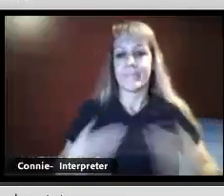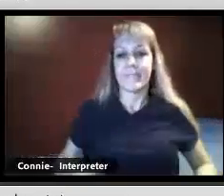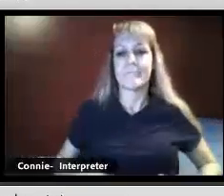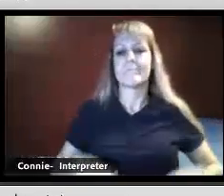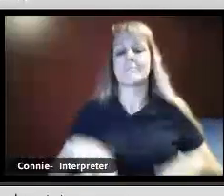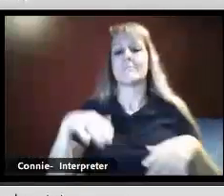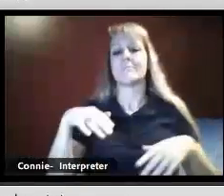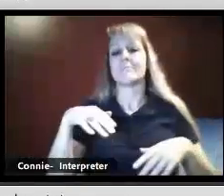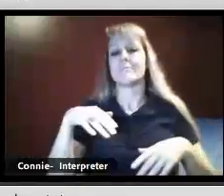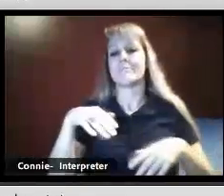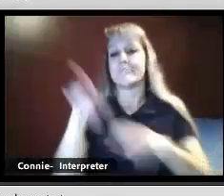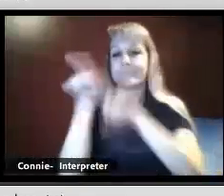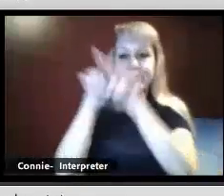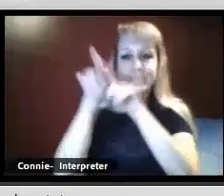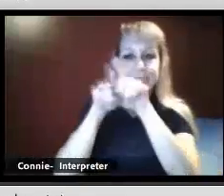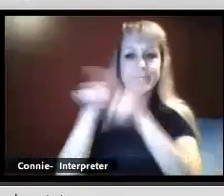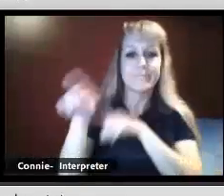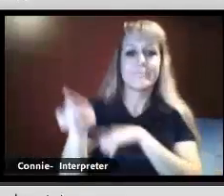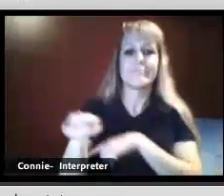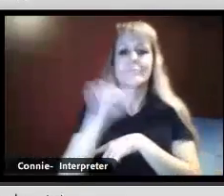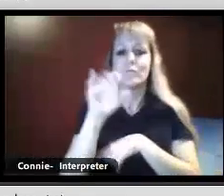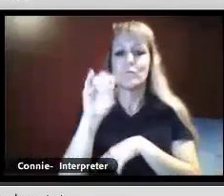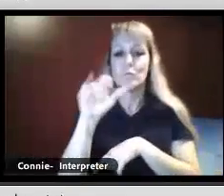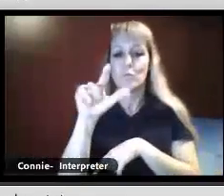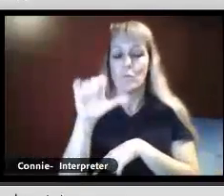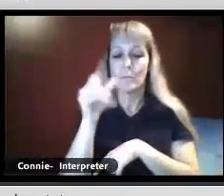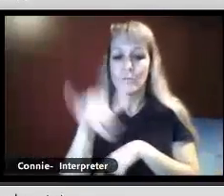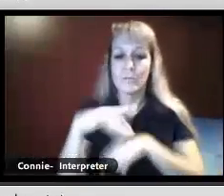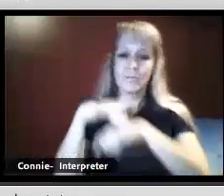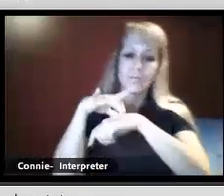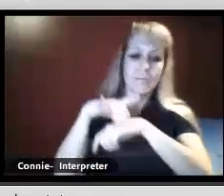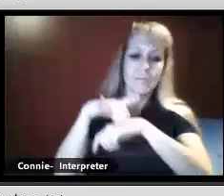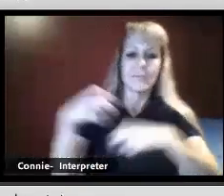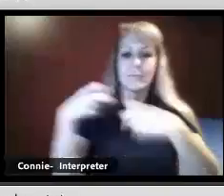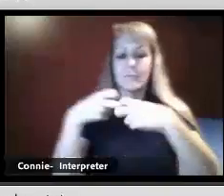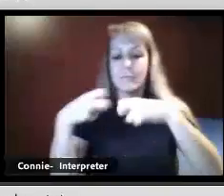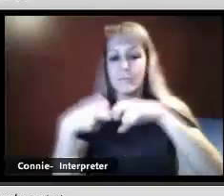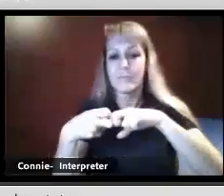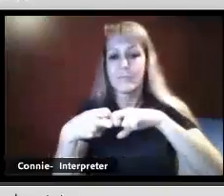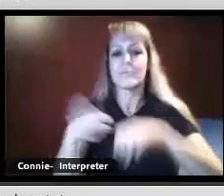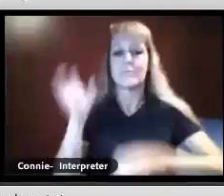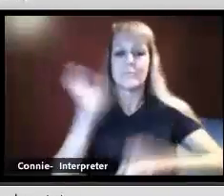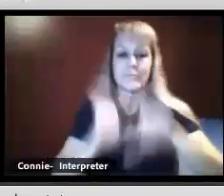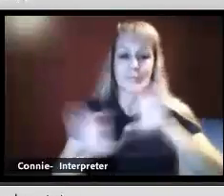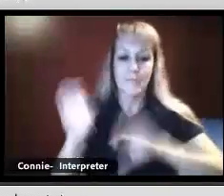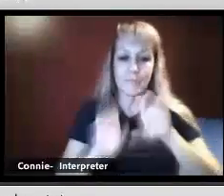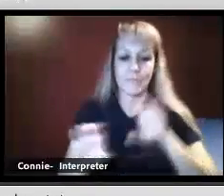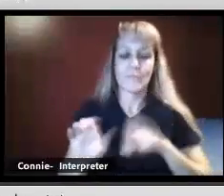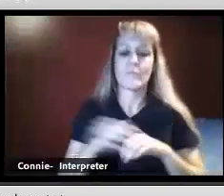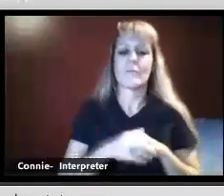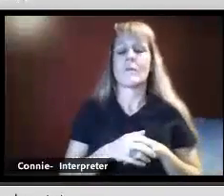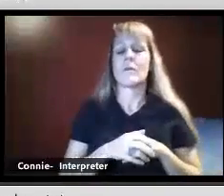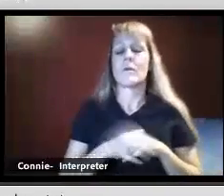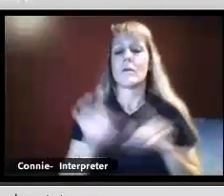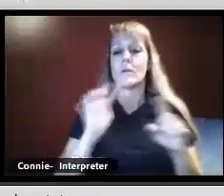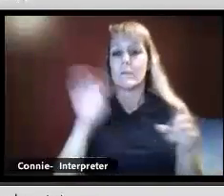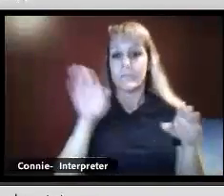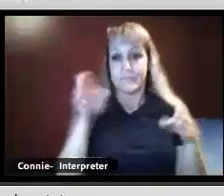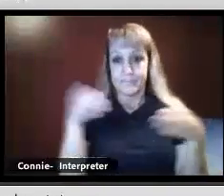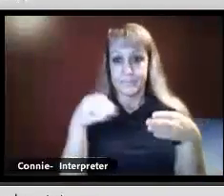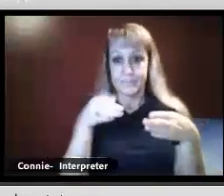physics, and zoology, in addition to chemistry, but most specifically these